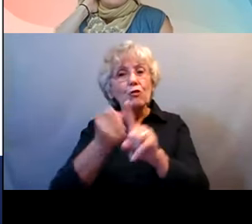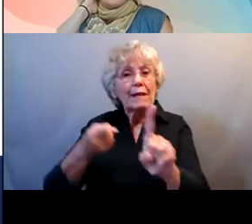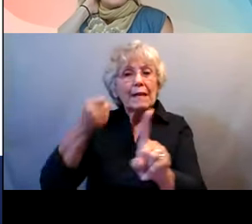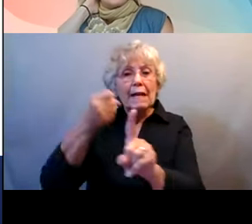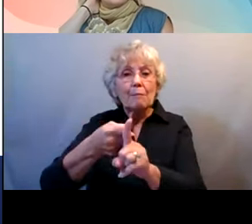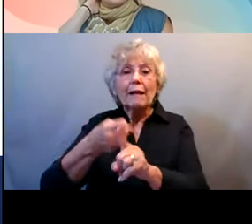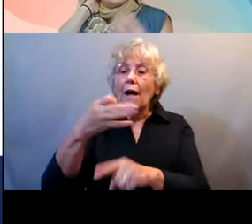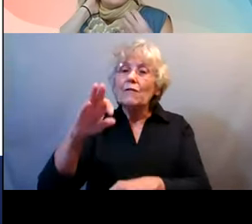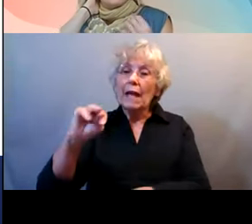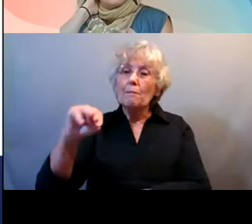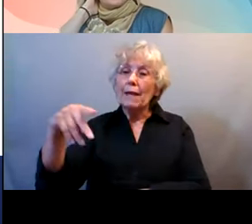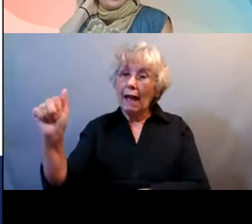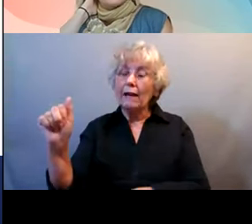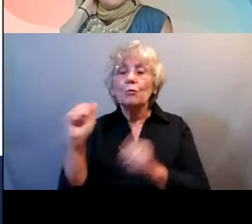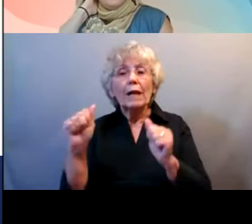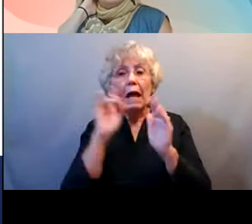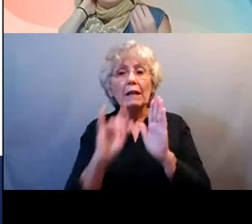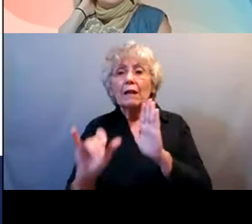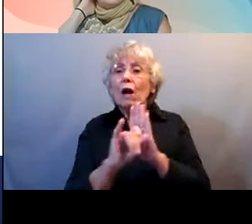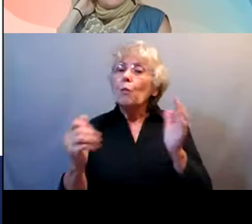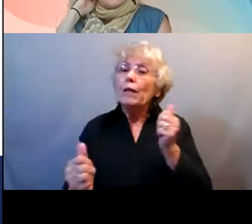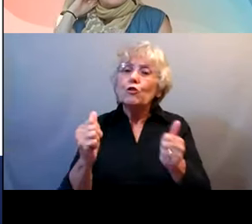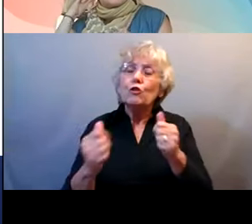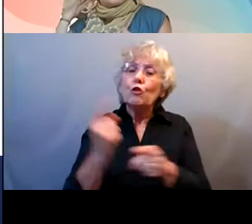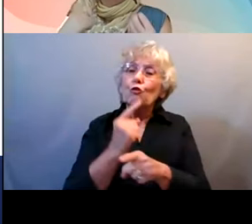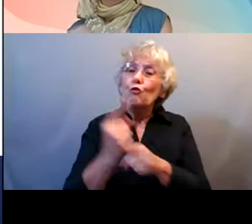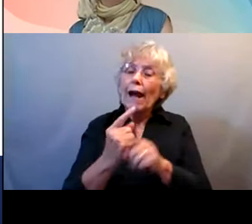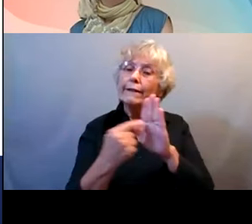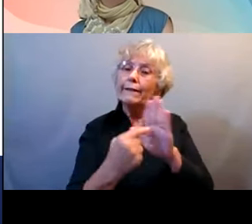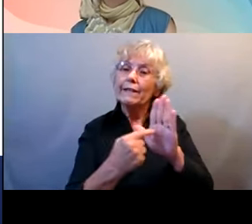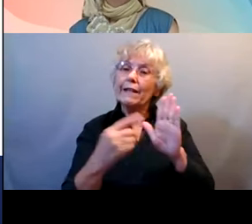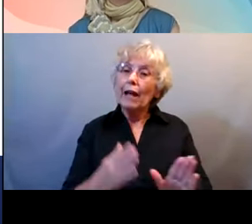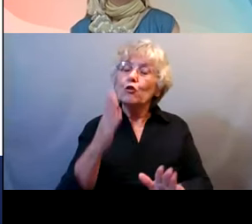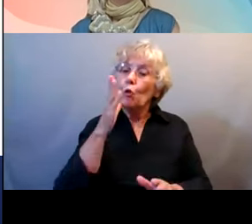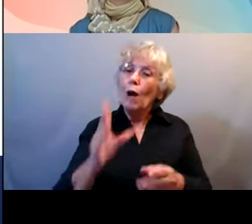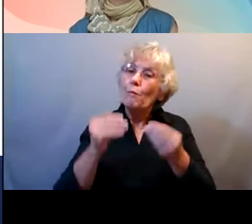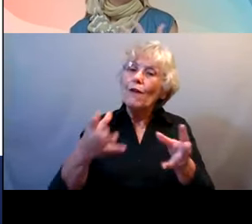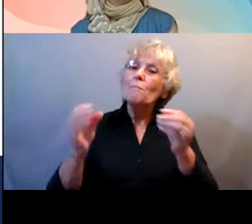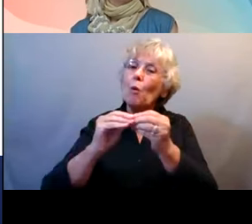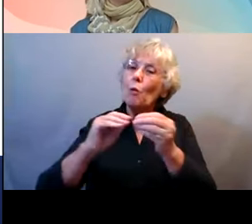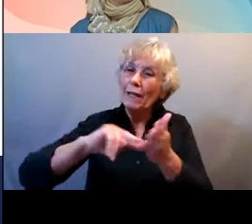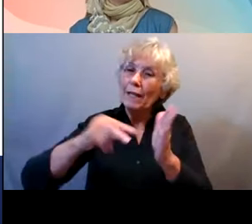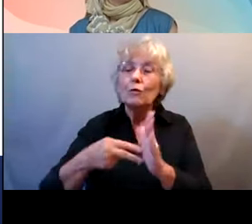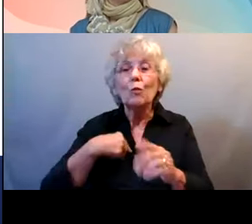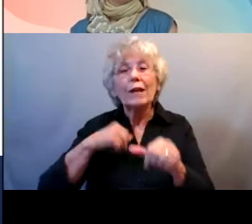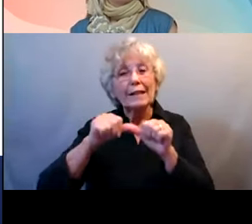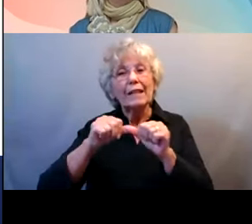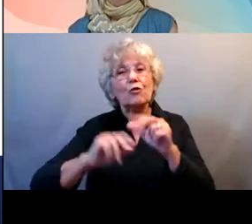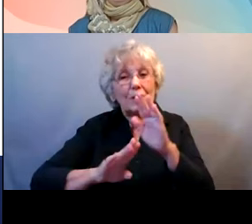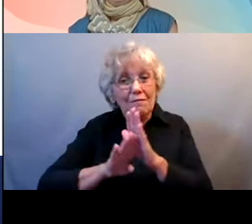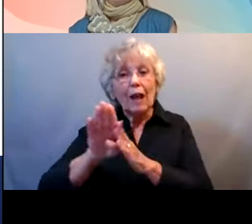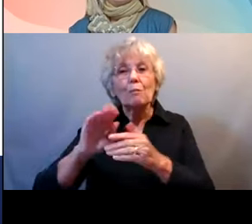master plan for aging to identify the correct indicators that would really be meaningful. So we continue to build those partnerships and